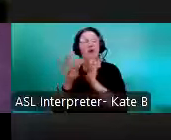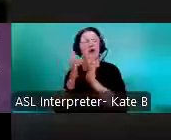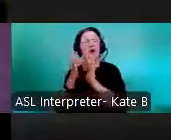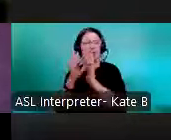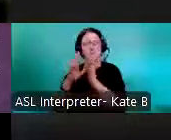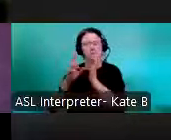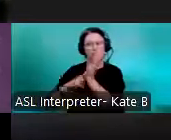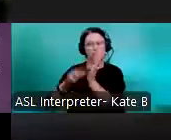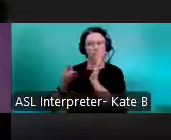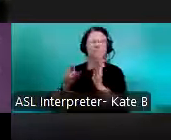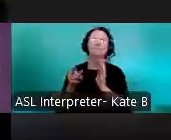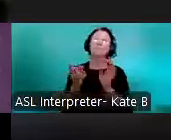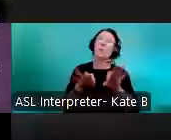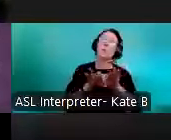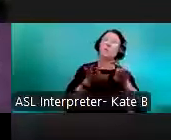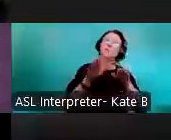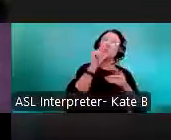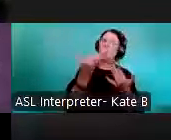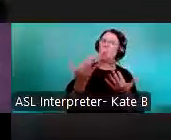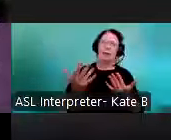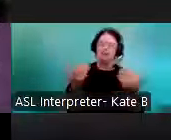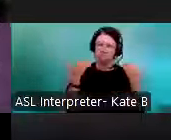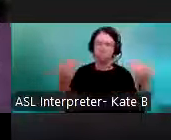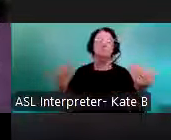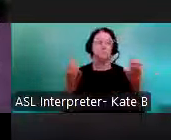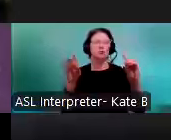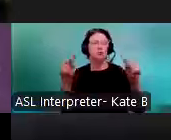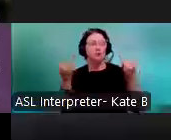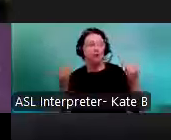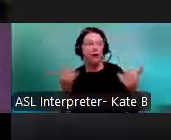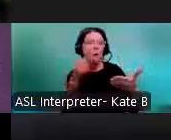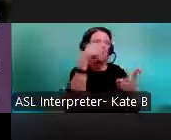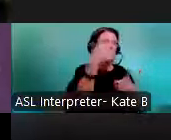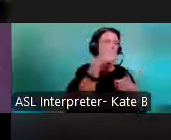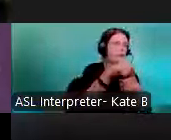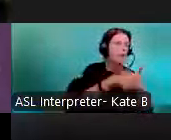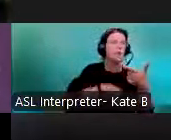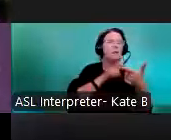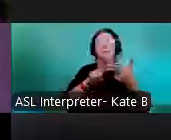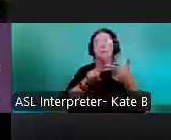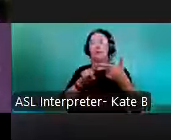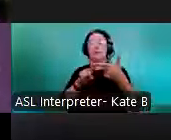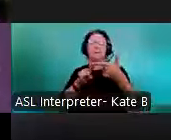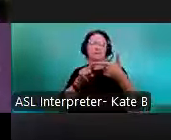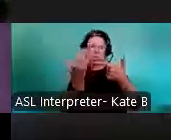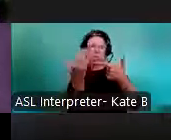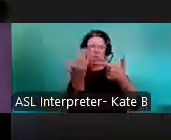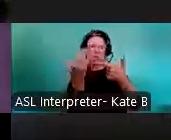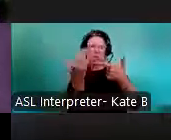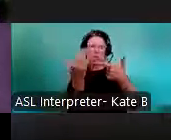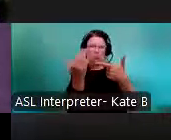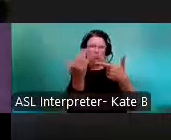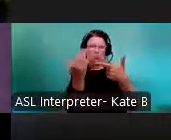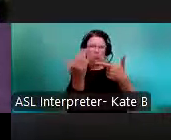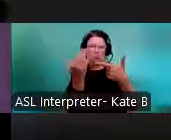advocate, don't wait. Now is a great time to do it. There's a bit of a lull between now and November. So why not just get